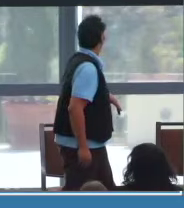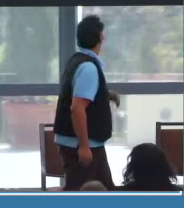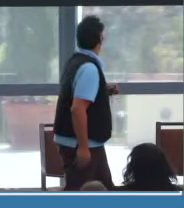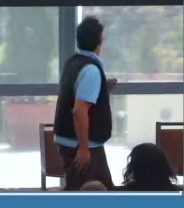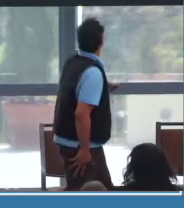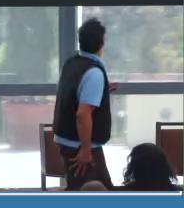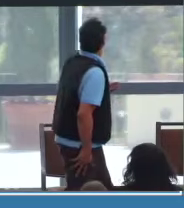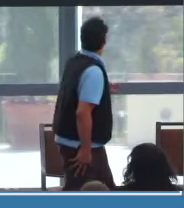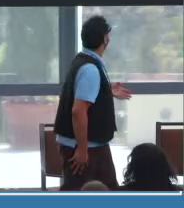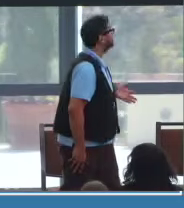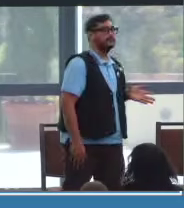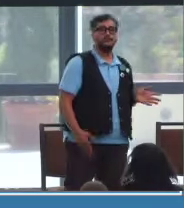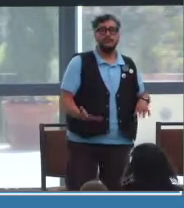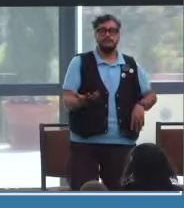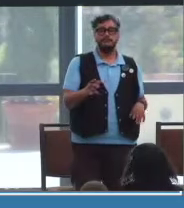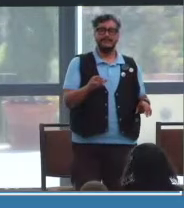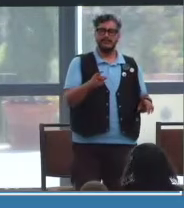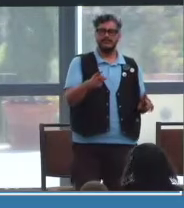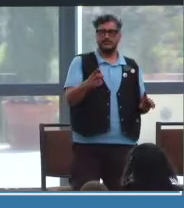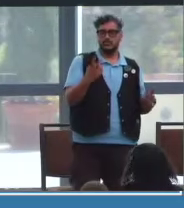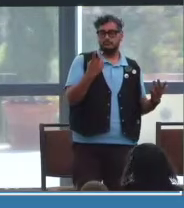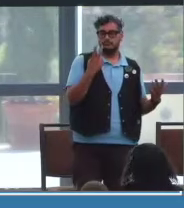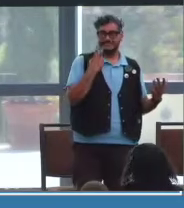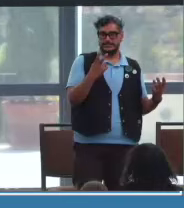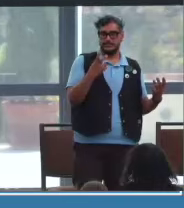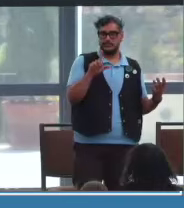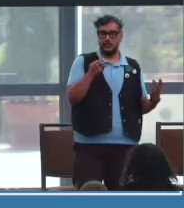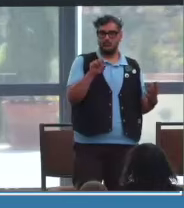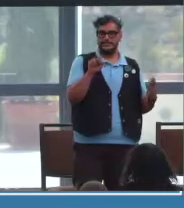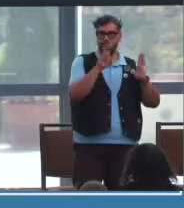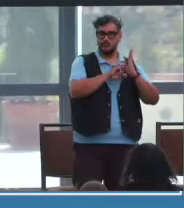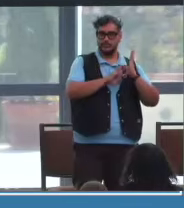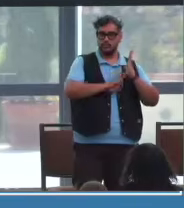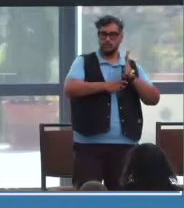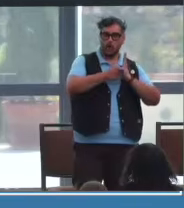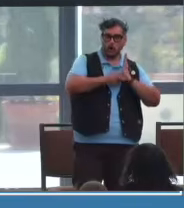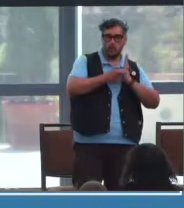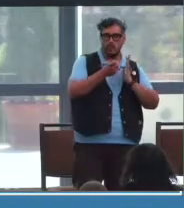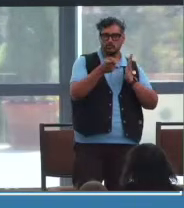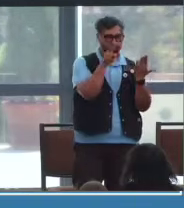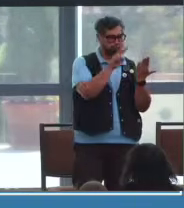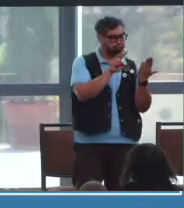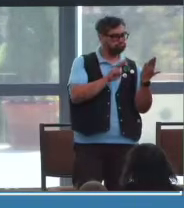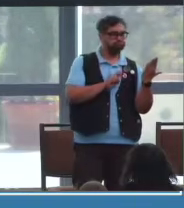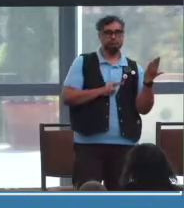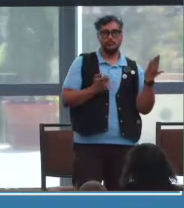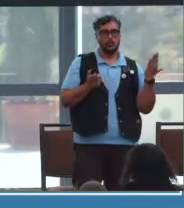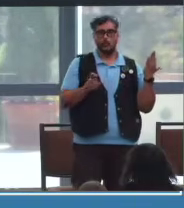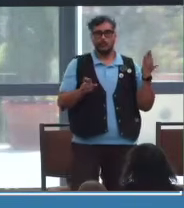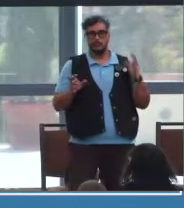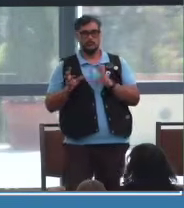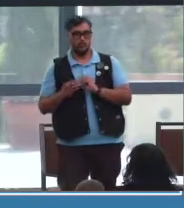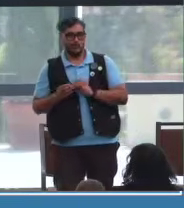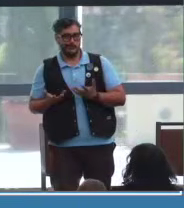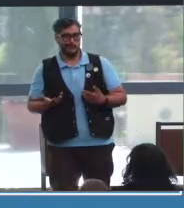So chances are, if you look at a lupus research article, a review article, or even a lupus